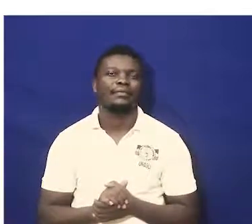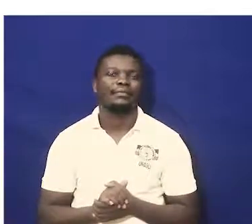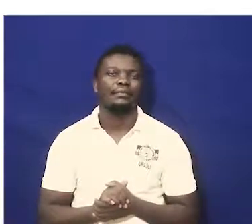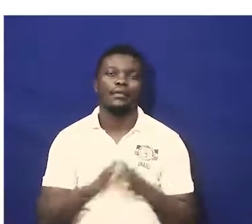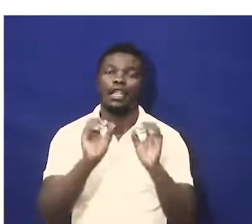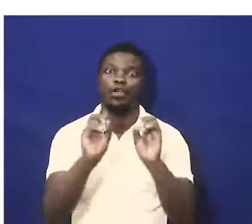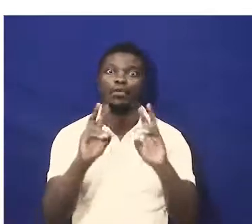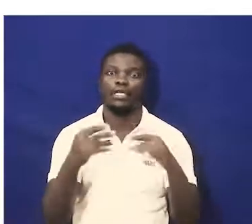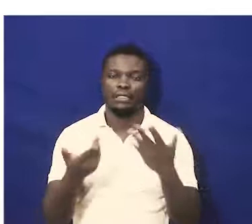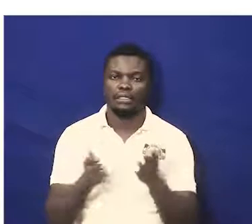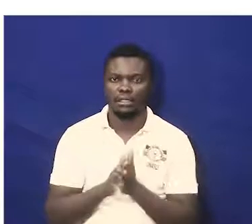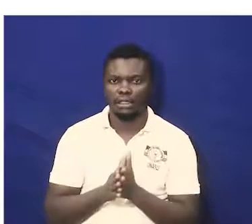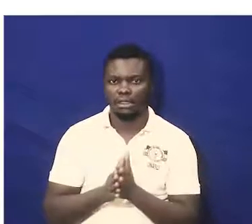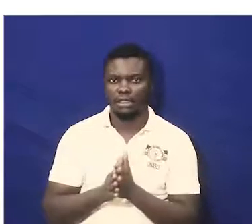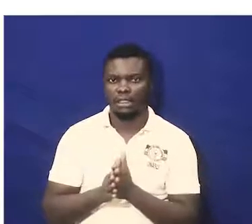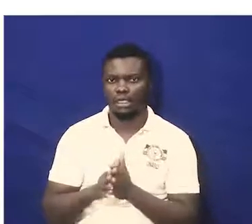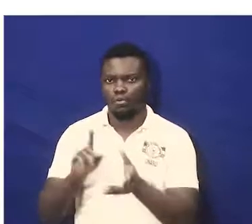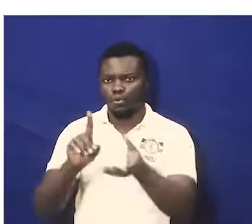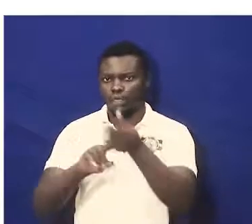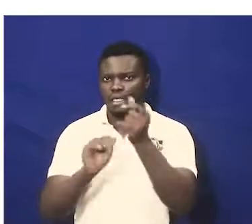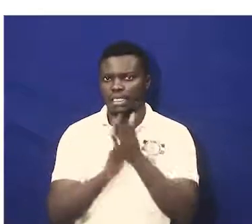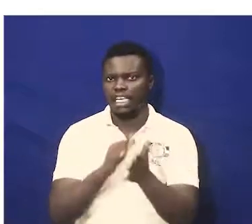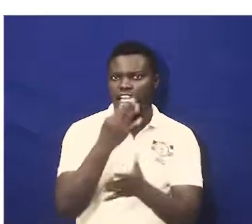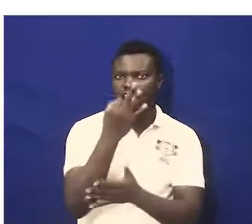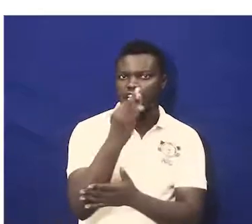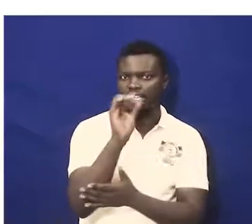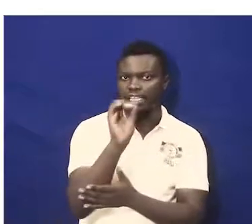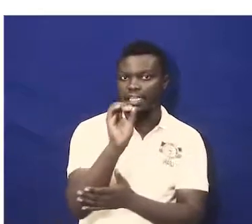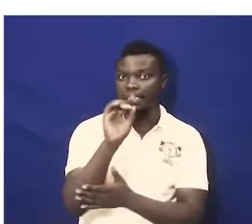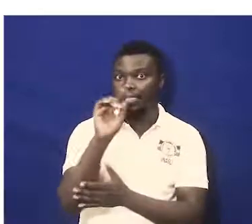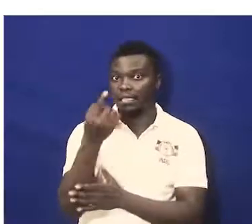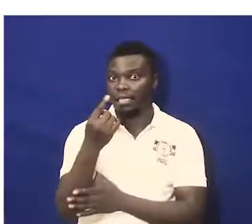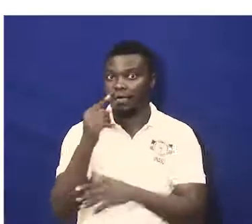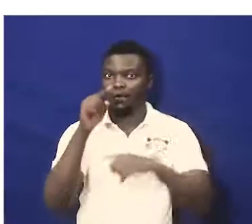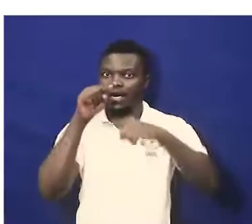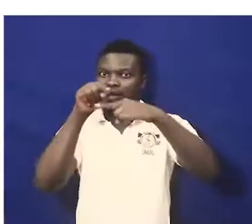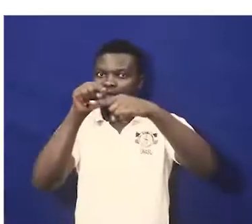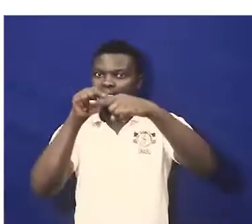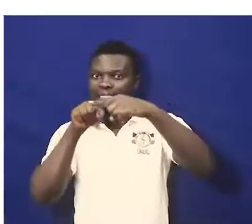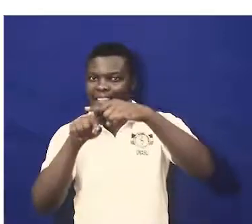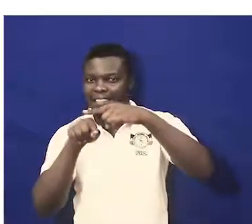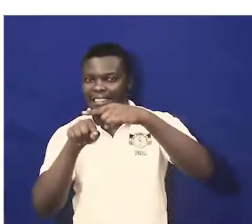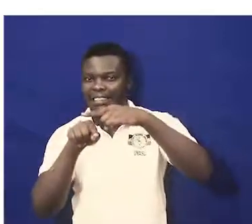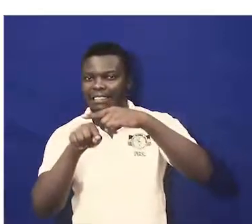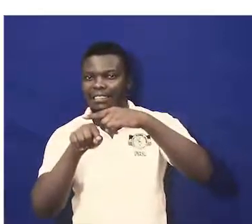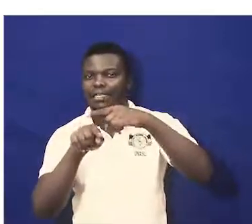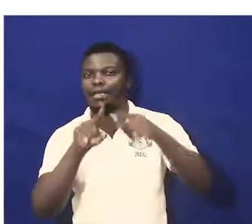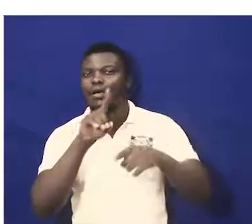This is going to give us 30,000 divided by